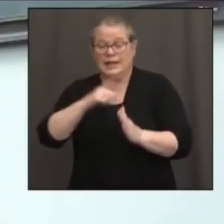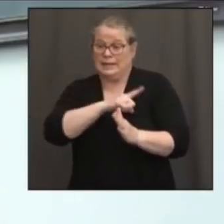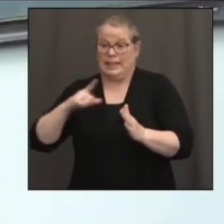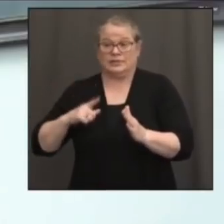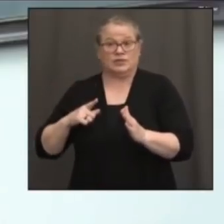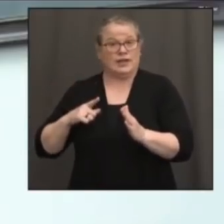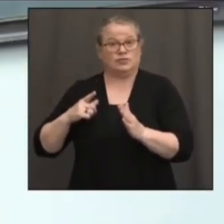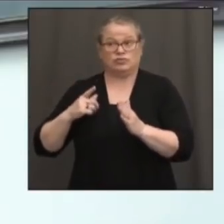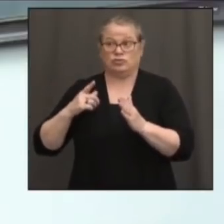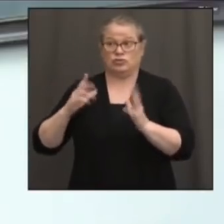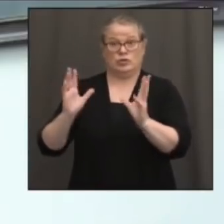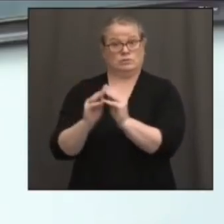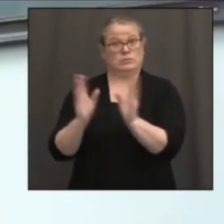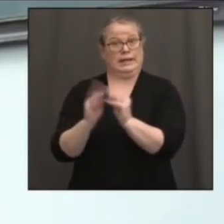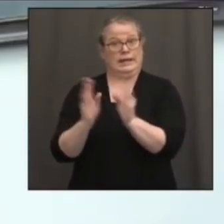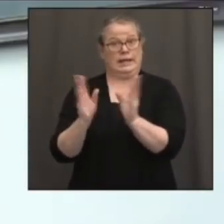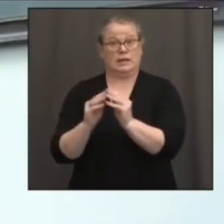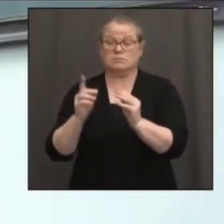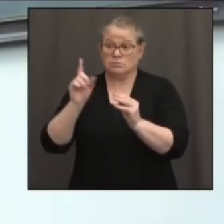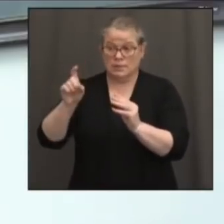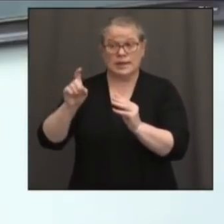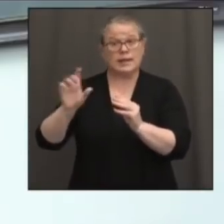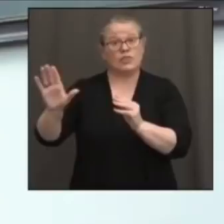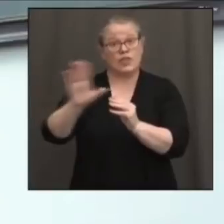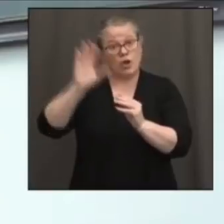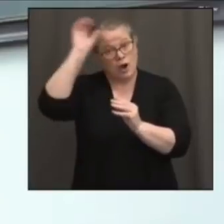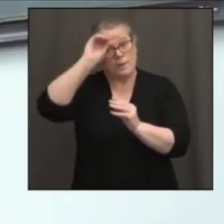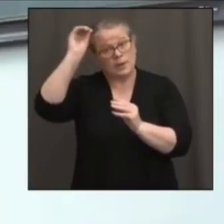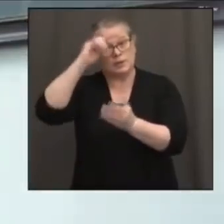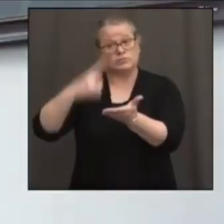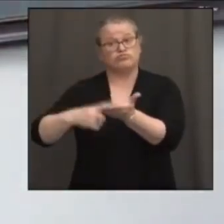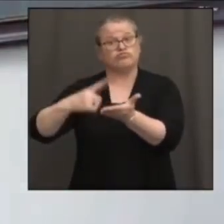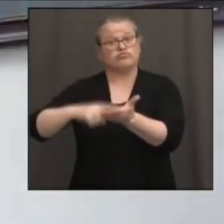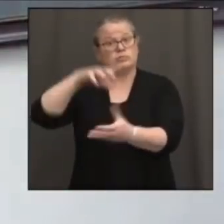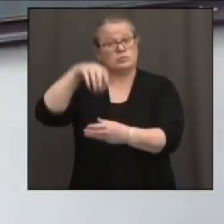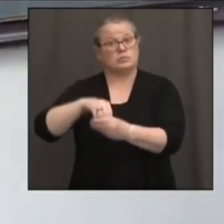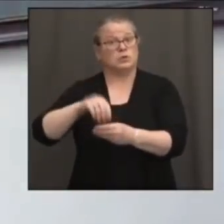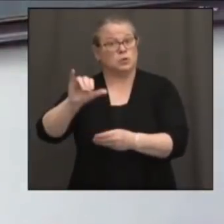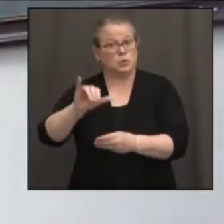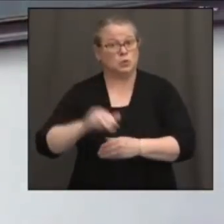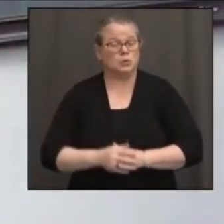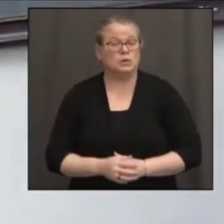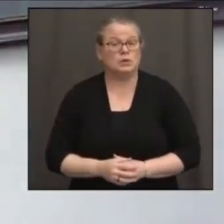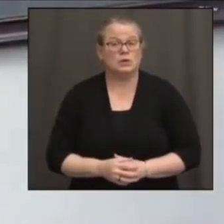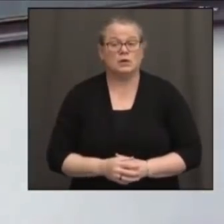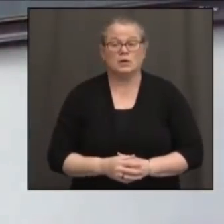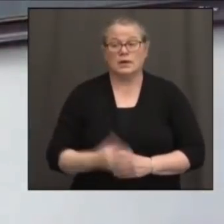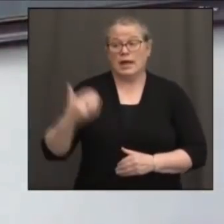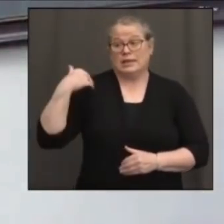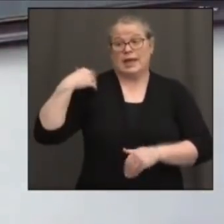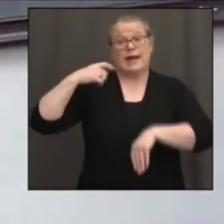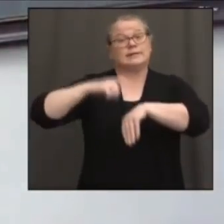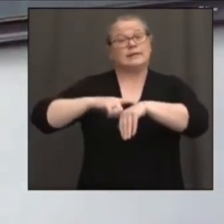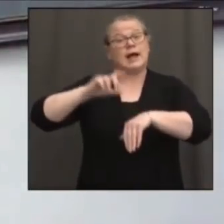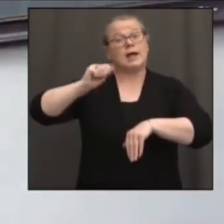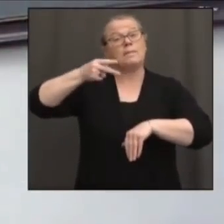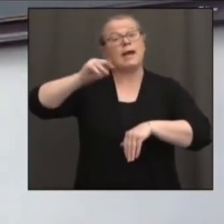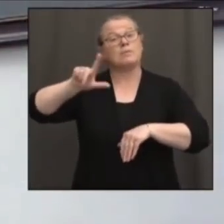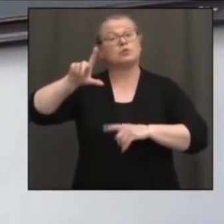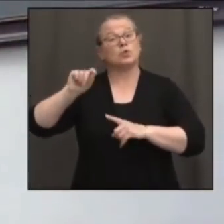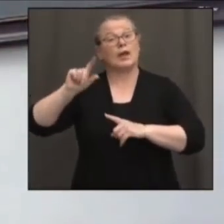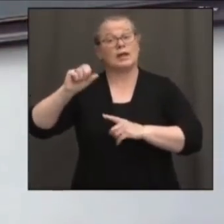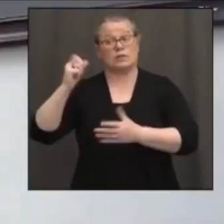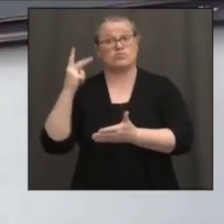well as it deals with the various emergency orders. The last time on April 20th, we greatly cut down the amount